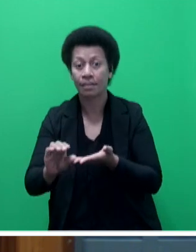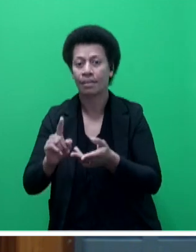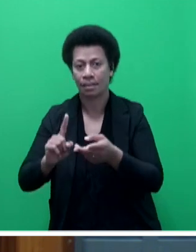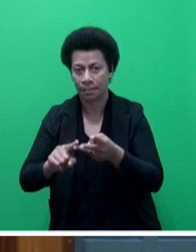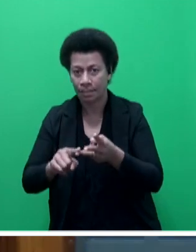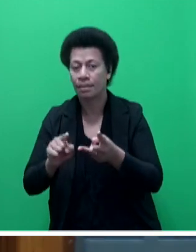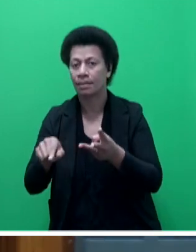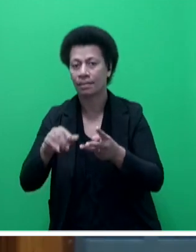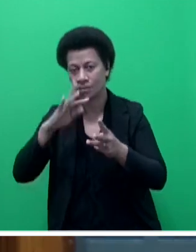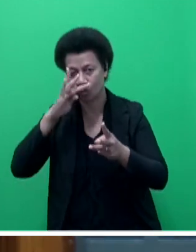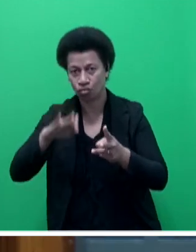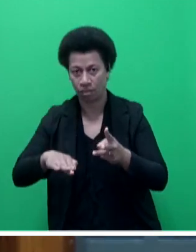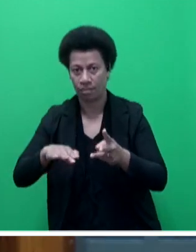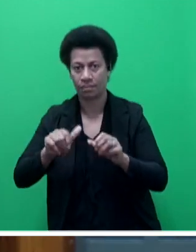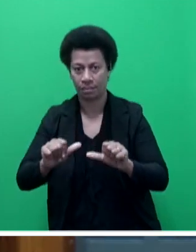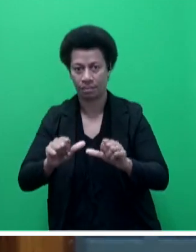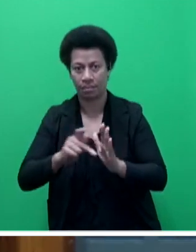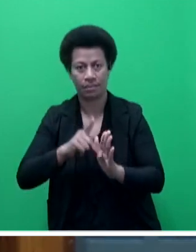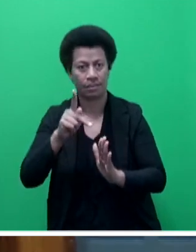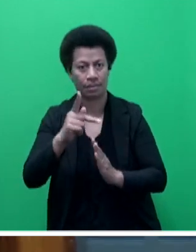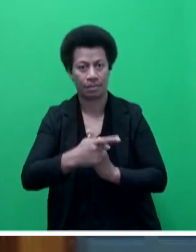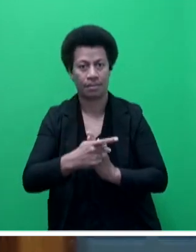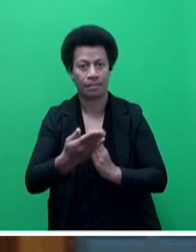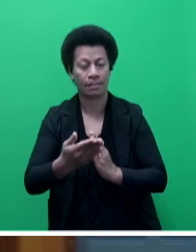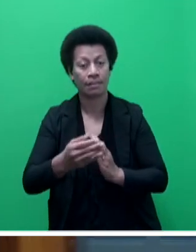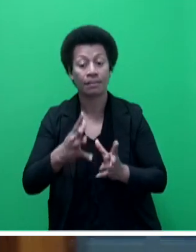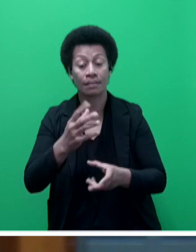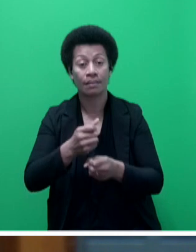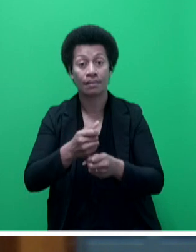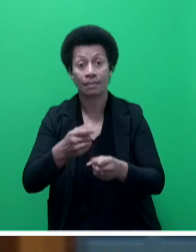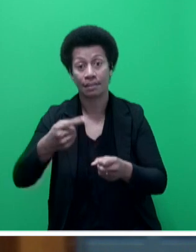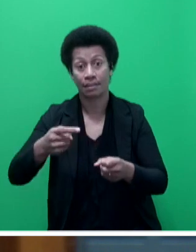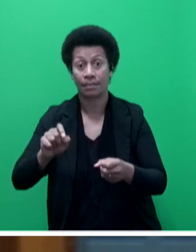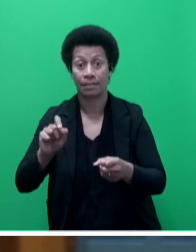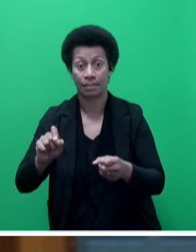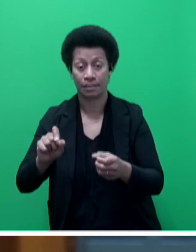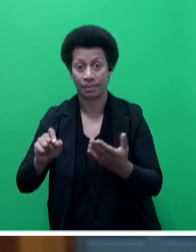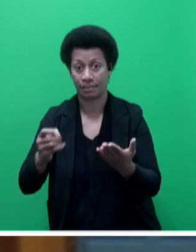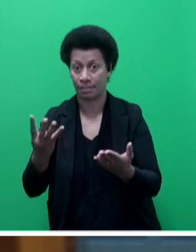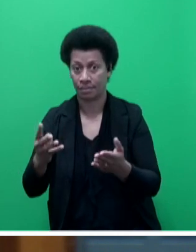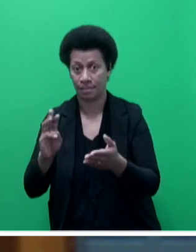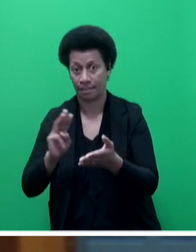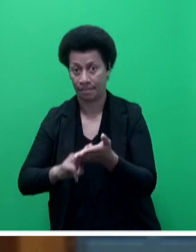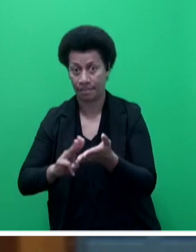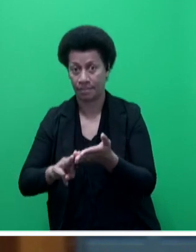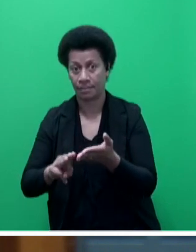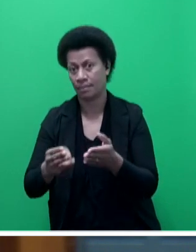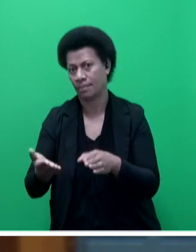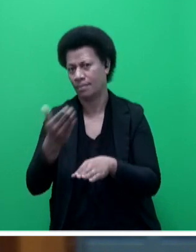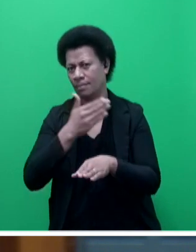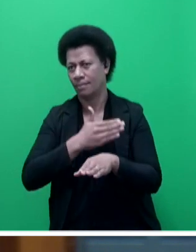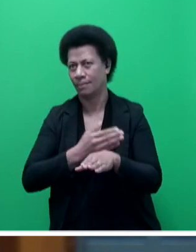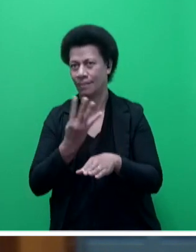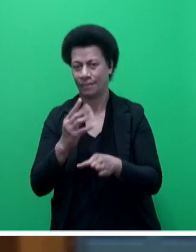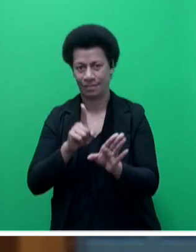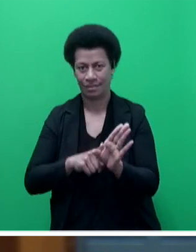programs. This equates to an average of 11.4 million allocation annually in the past 4 years. Mr. Speaker,